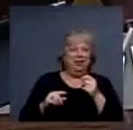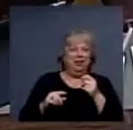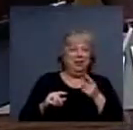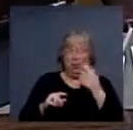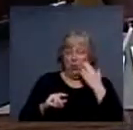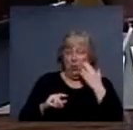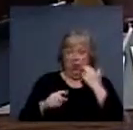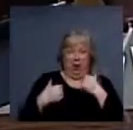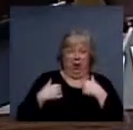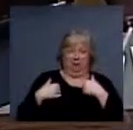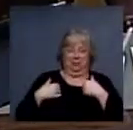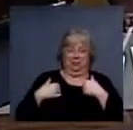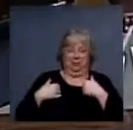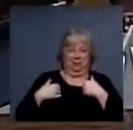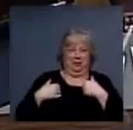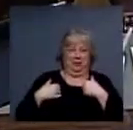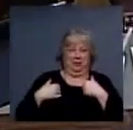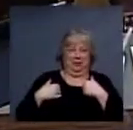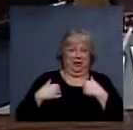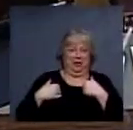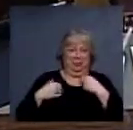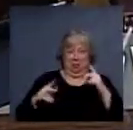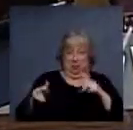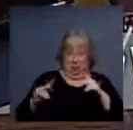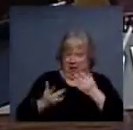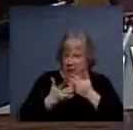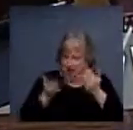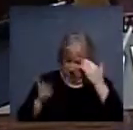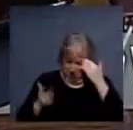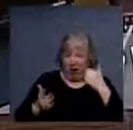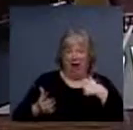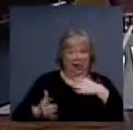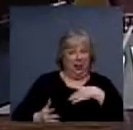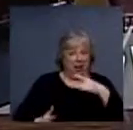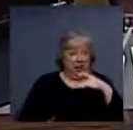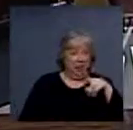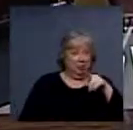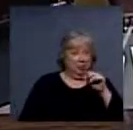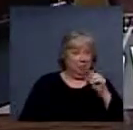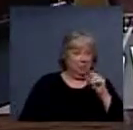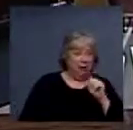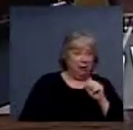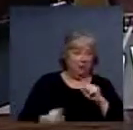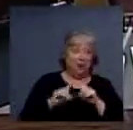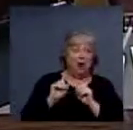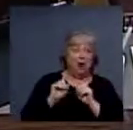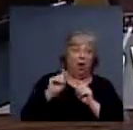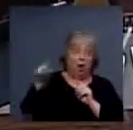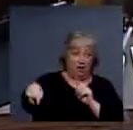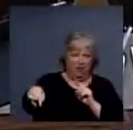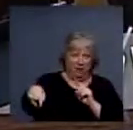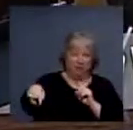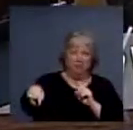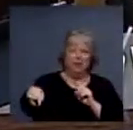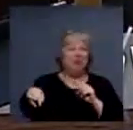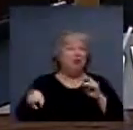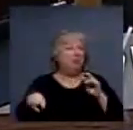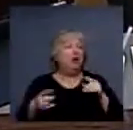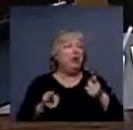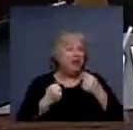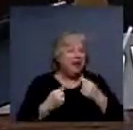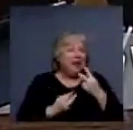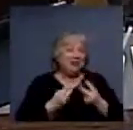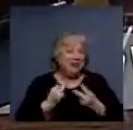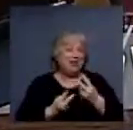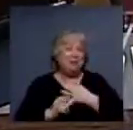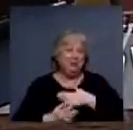know I'm not, everybody knows, I like pets over there. You can come visit my dog if you like.